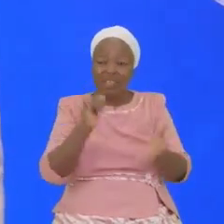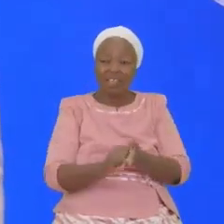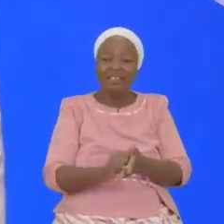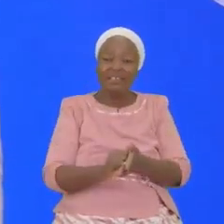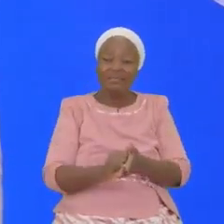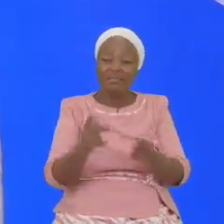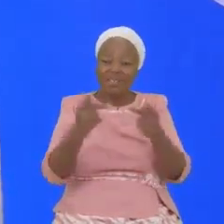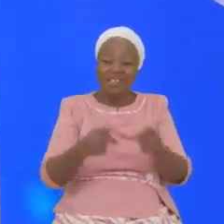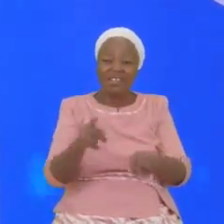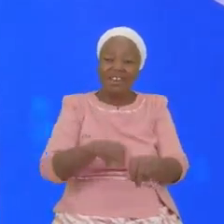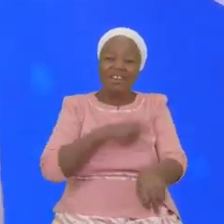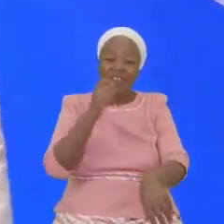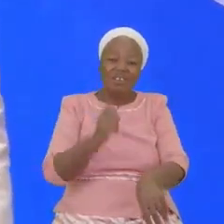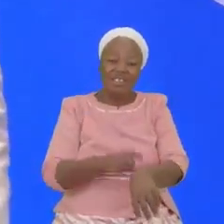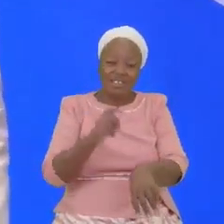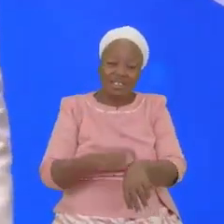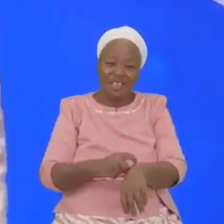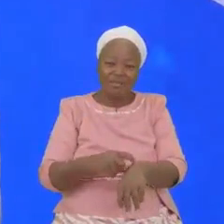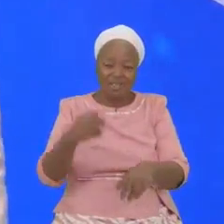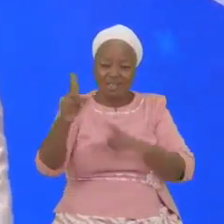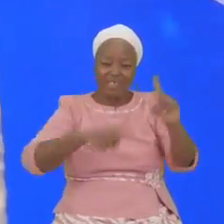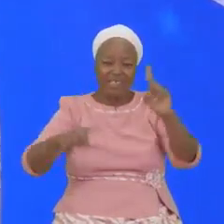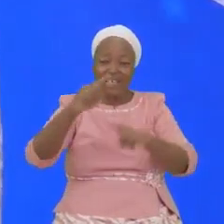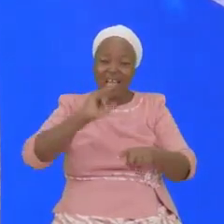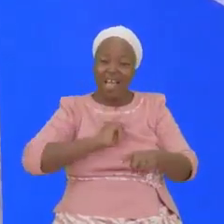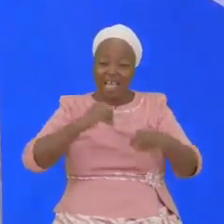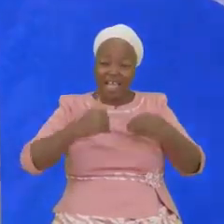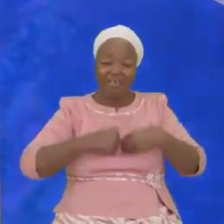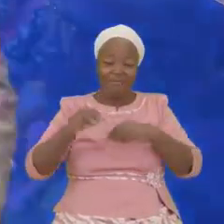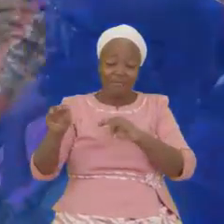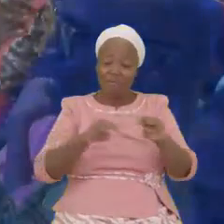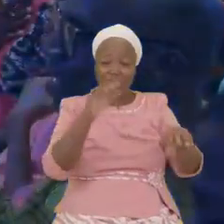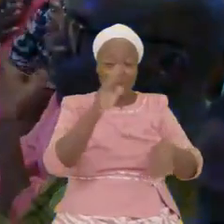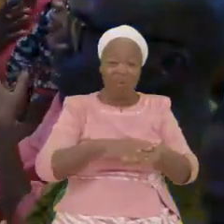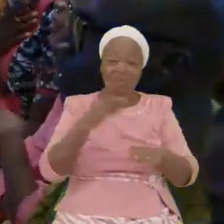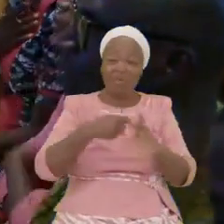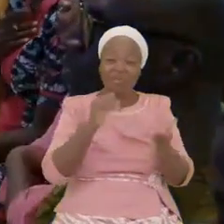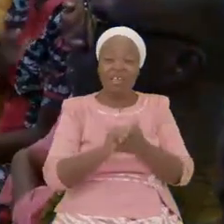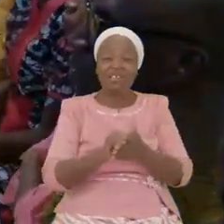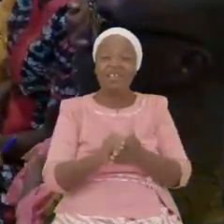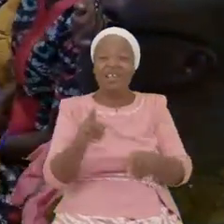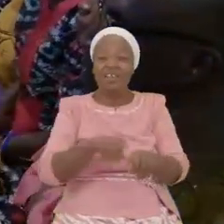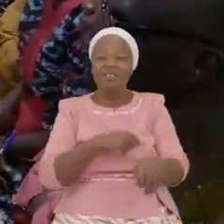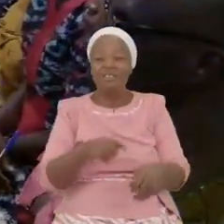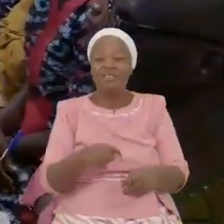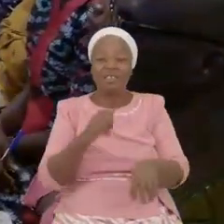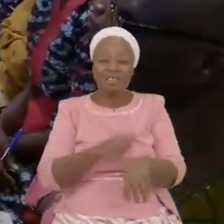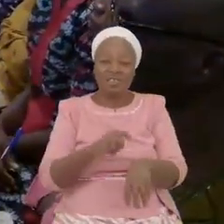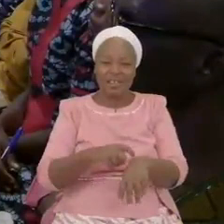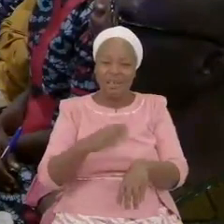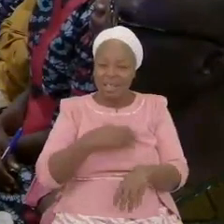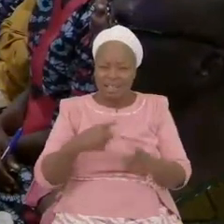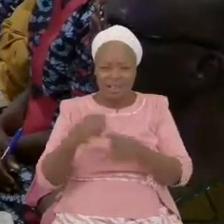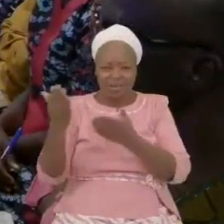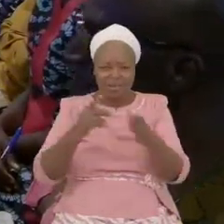ago. I have graduated from that class long ago. and they want to bring you back to primary